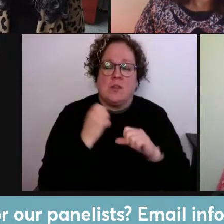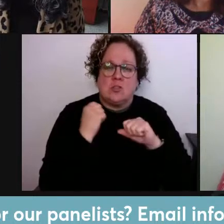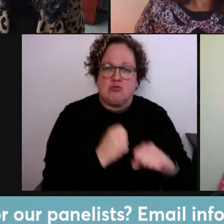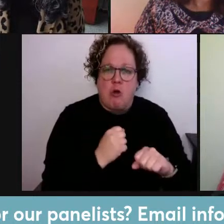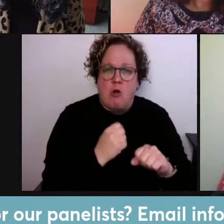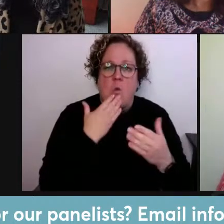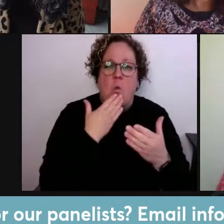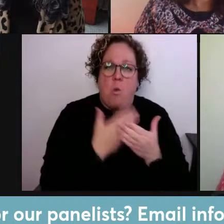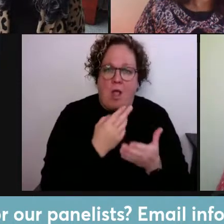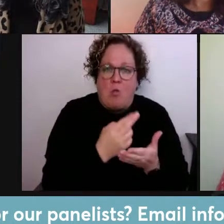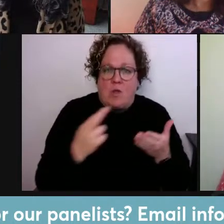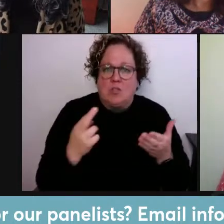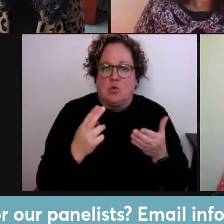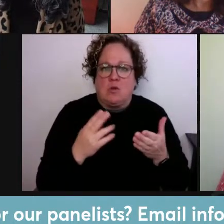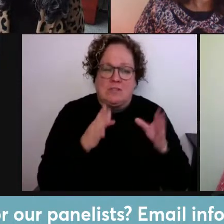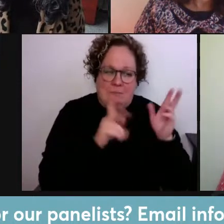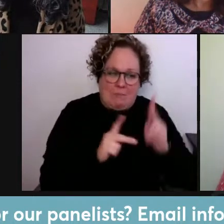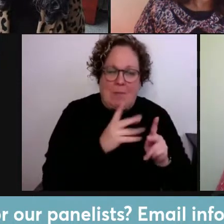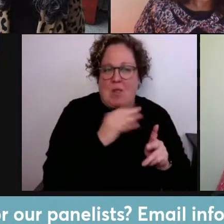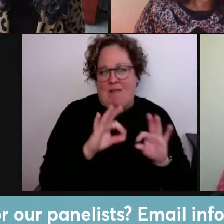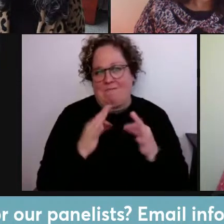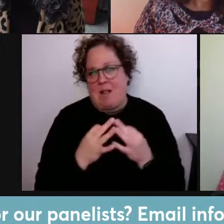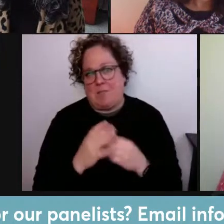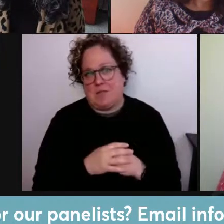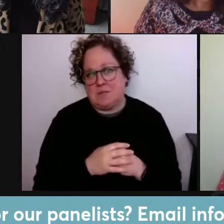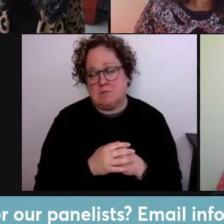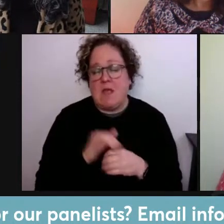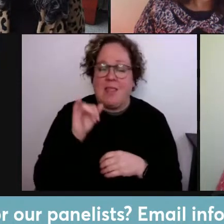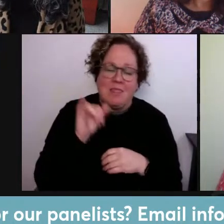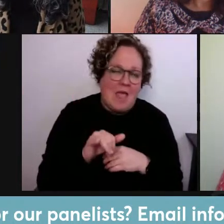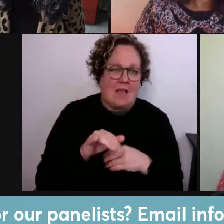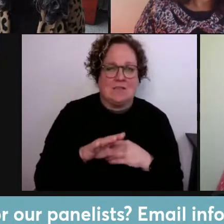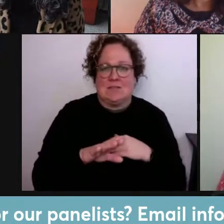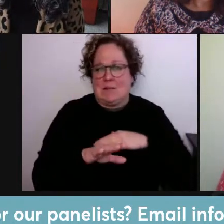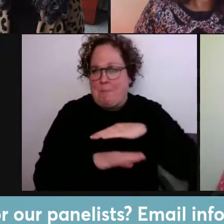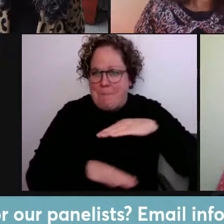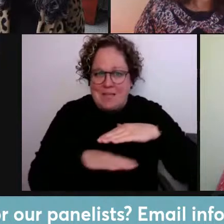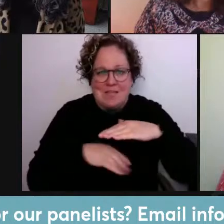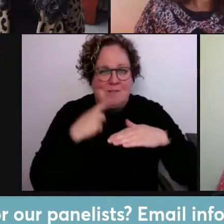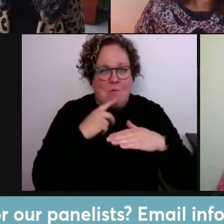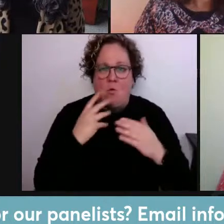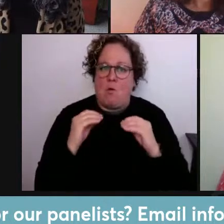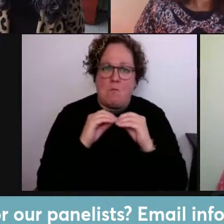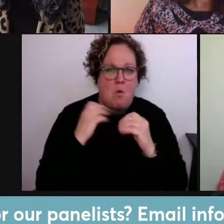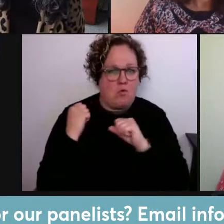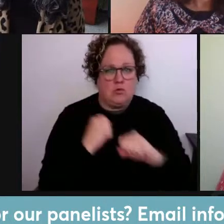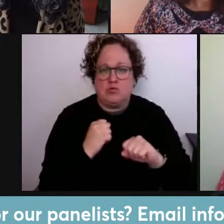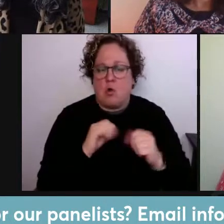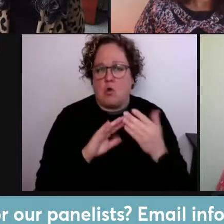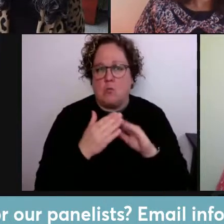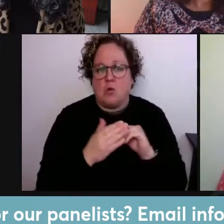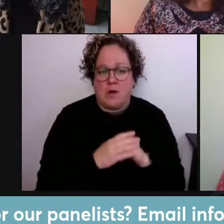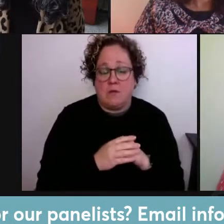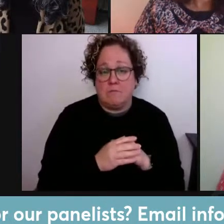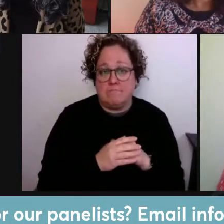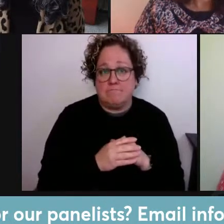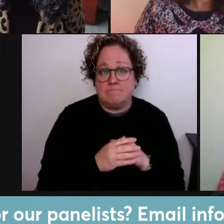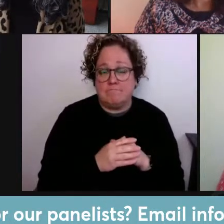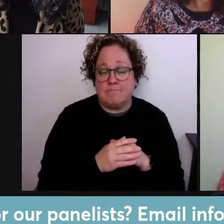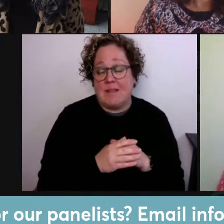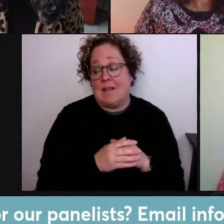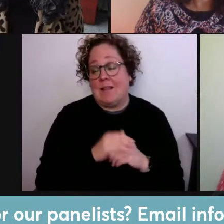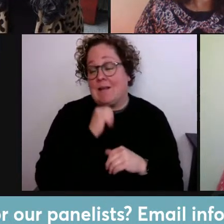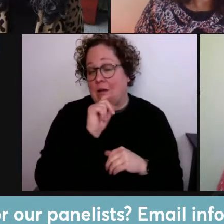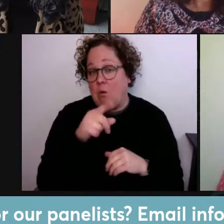well-resourced individuals and families. That is the building block of a stronger community. And with that, not only are